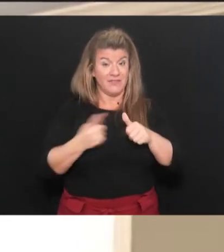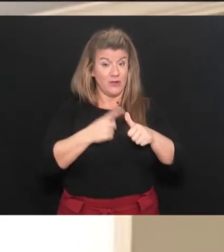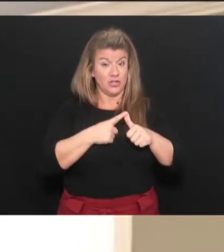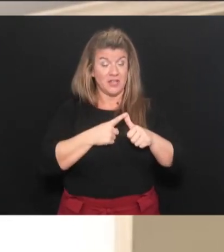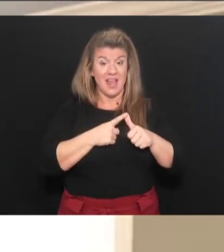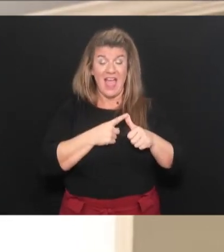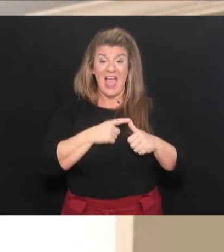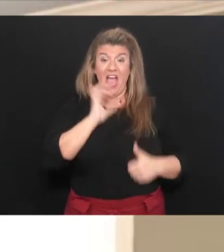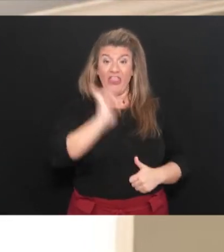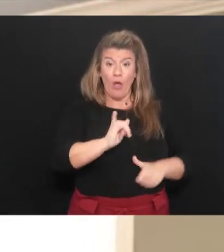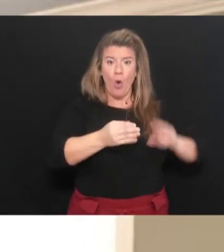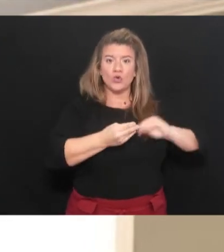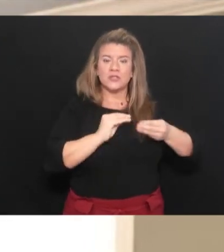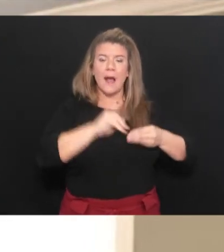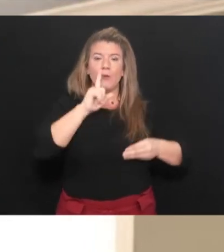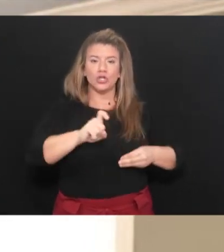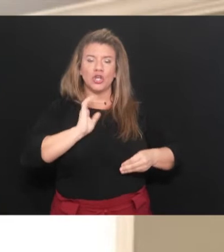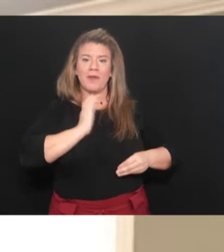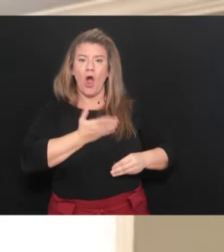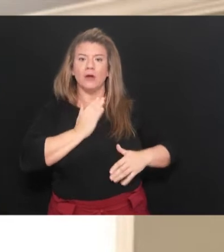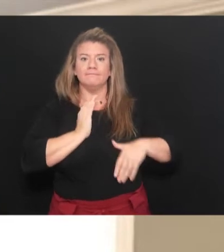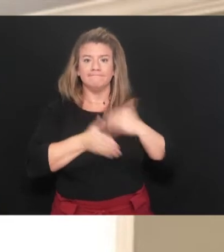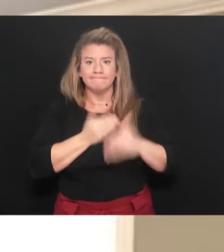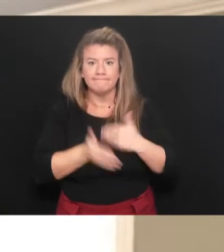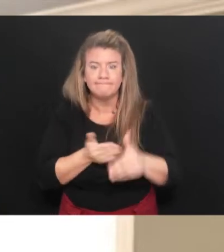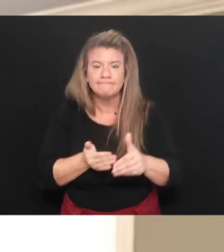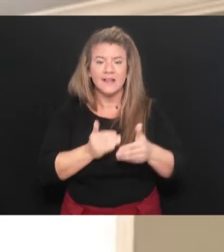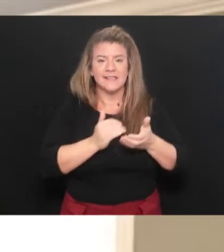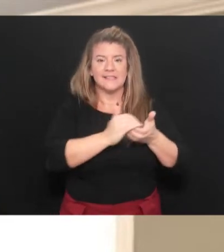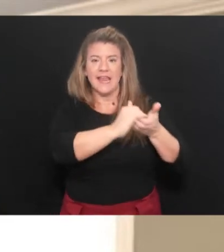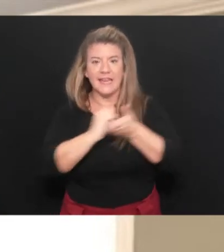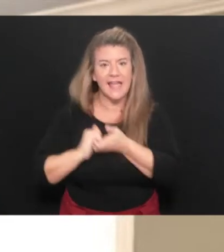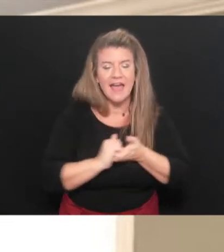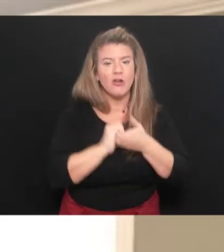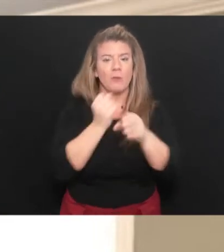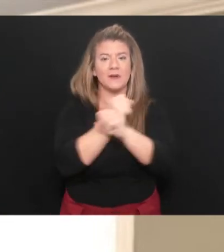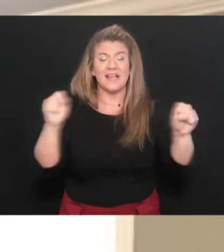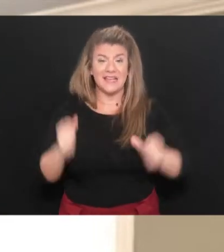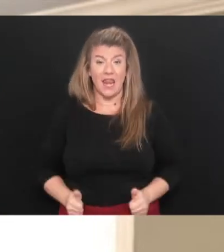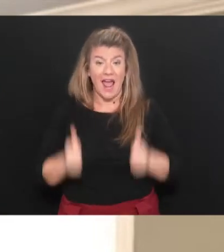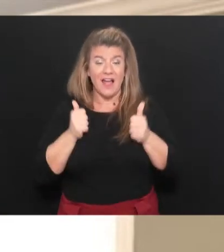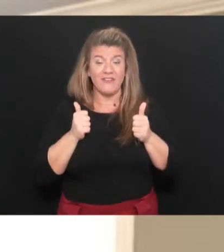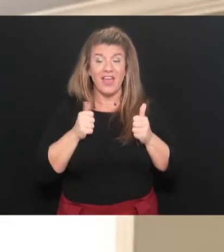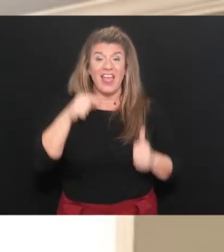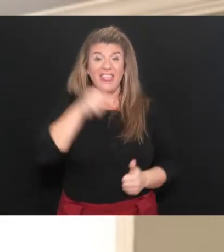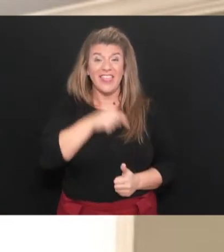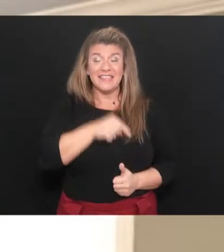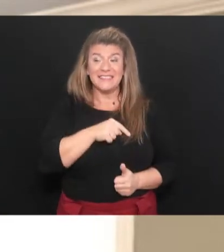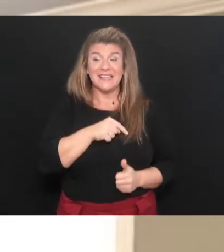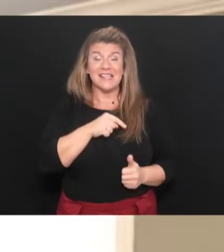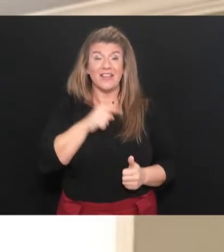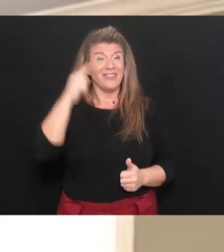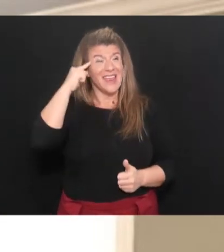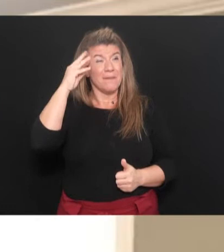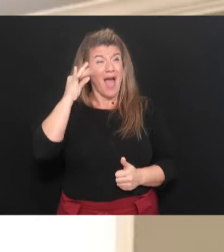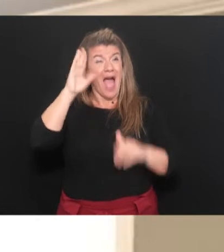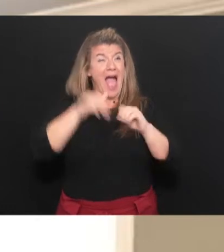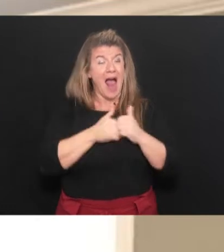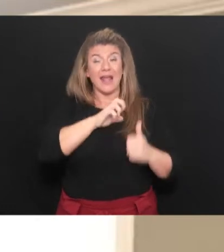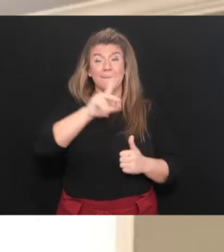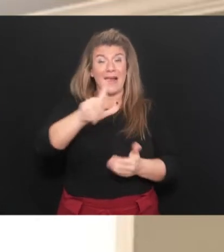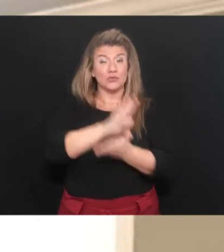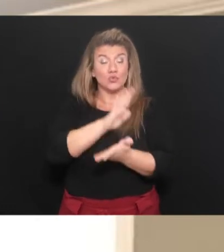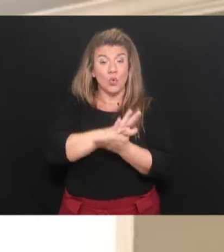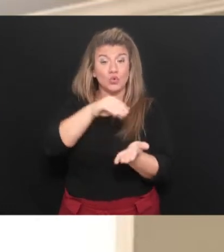us, right? We're all in this together. This is about protecting lives. This is about getting students back into school. Thank you, Superintendent Birch,